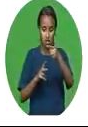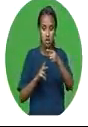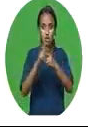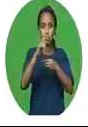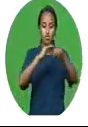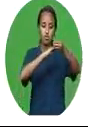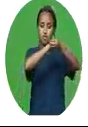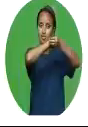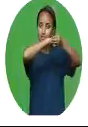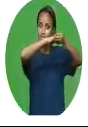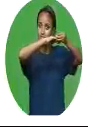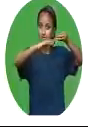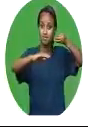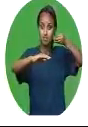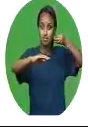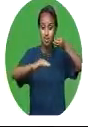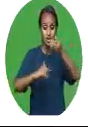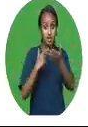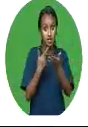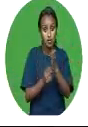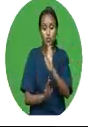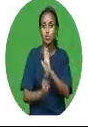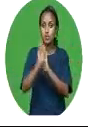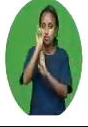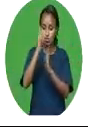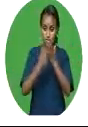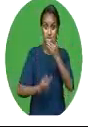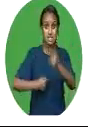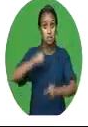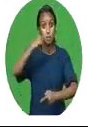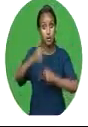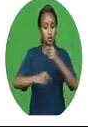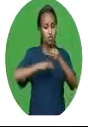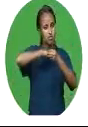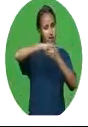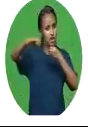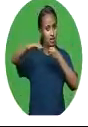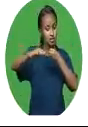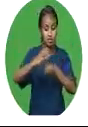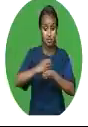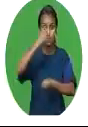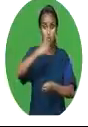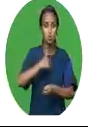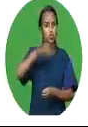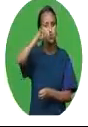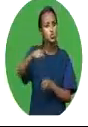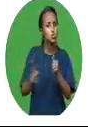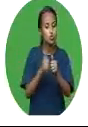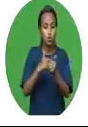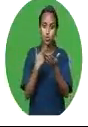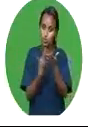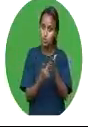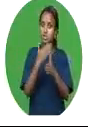an inclined surface. In order to develop the pattern of truncated prism, we should follow the